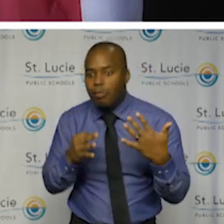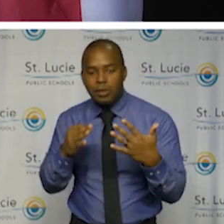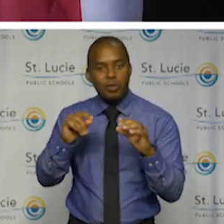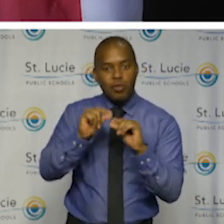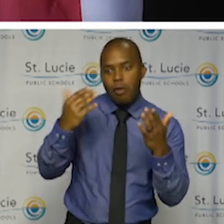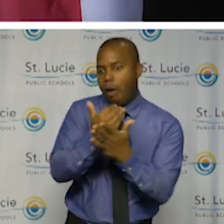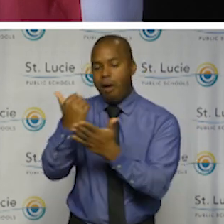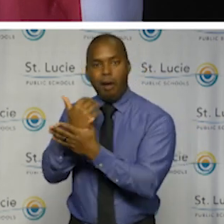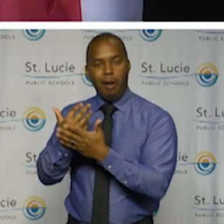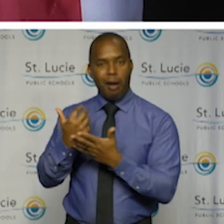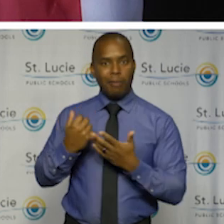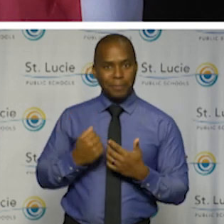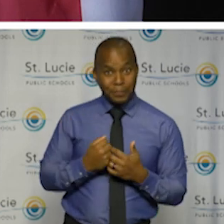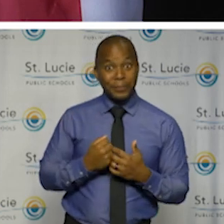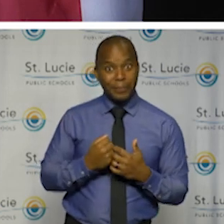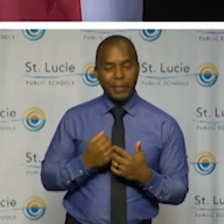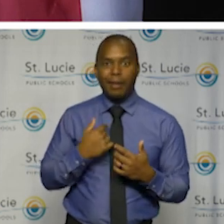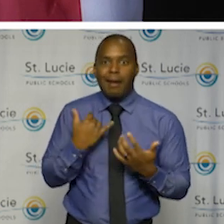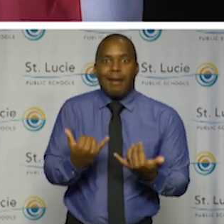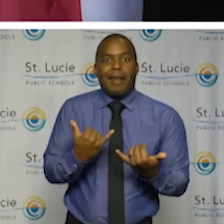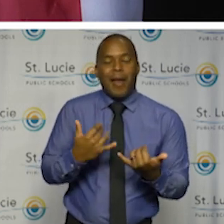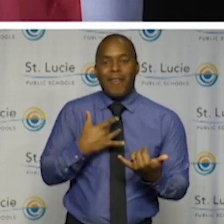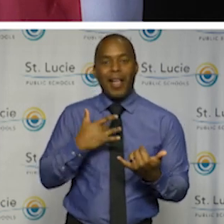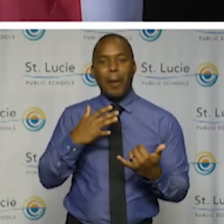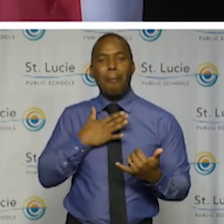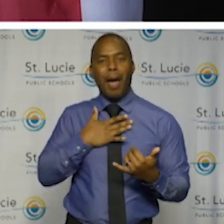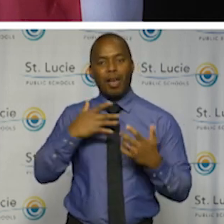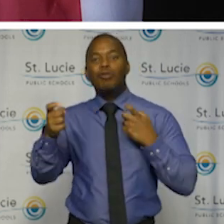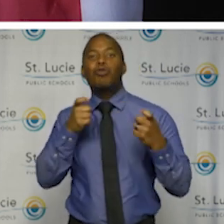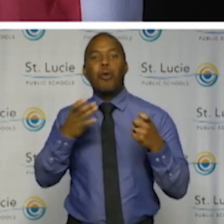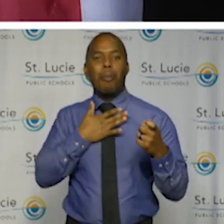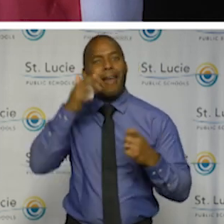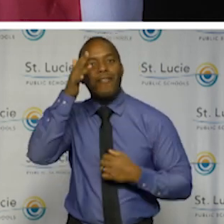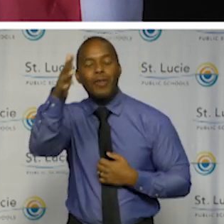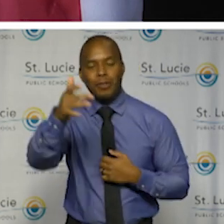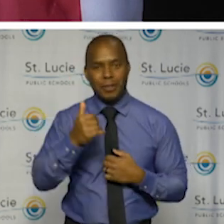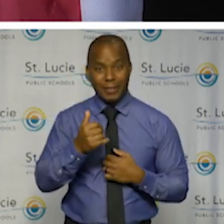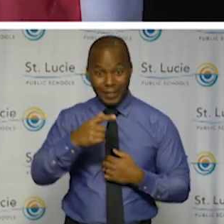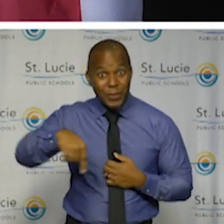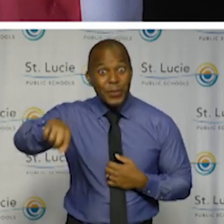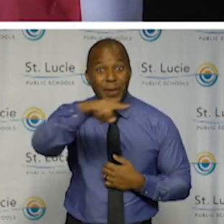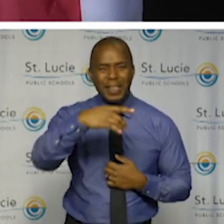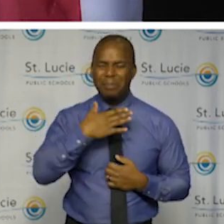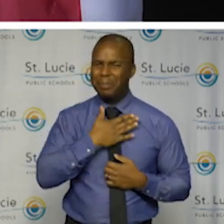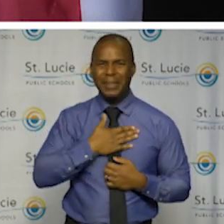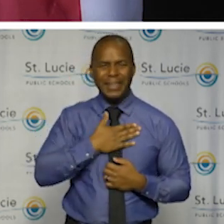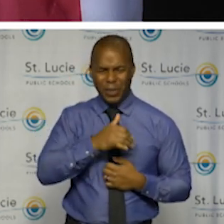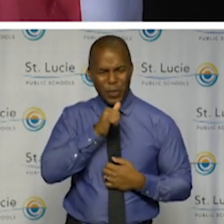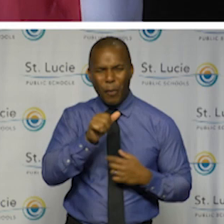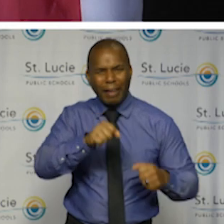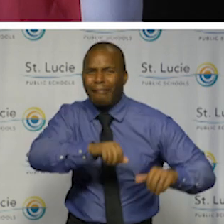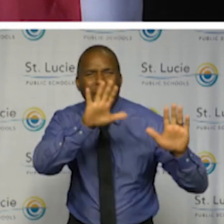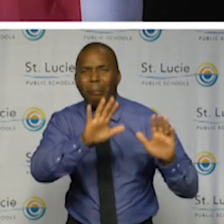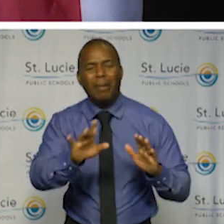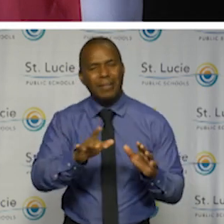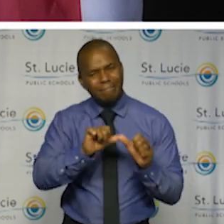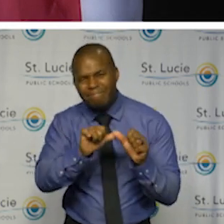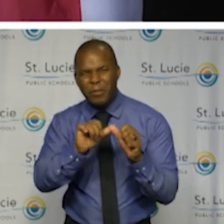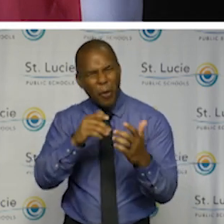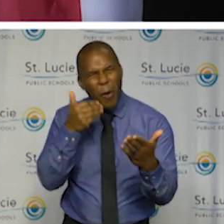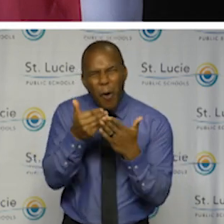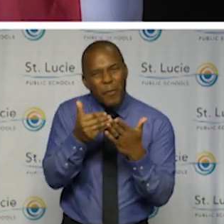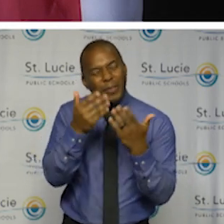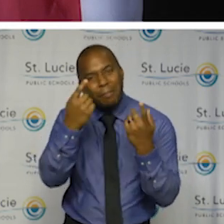I drive my future. To my classmates, don't give up. You're almost there. To the staff at Acceleration